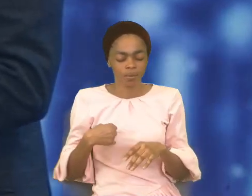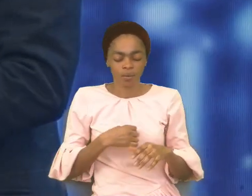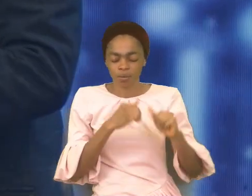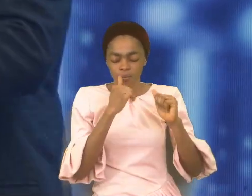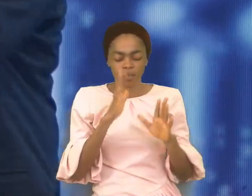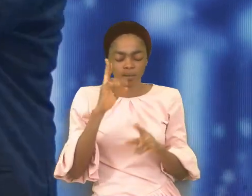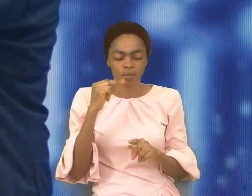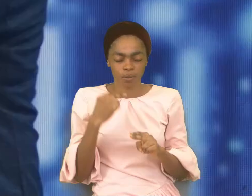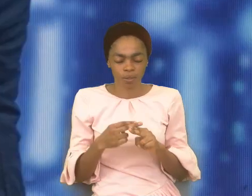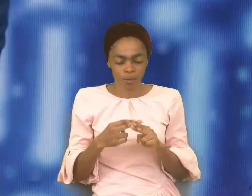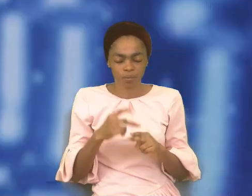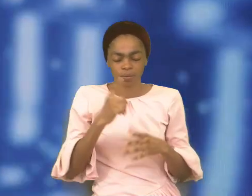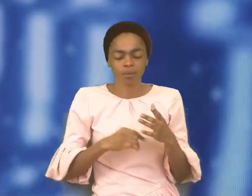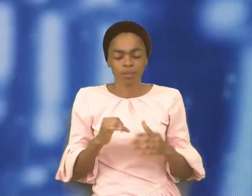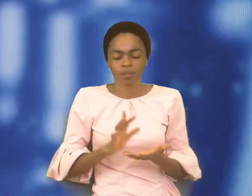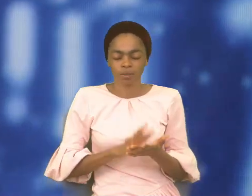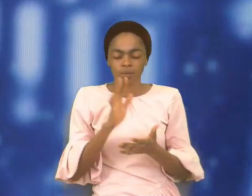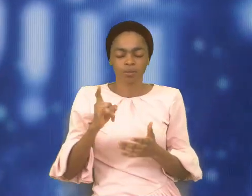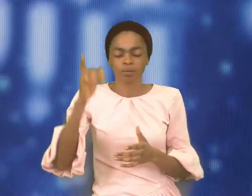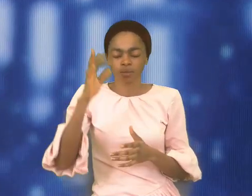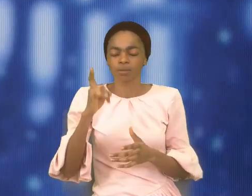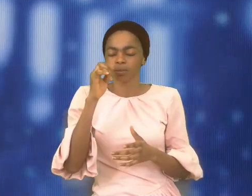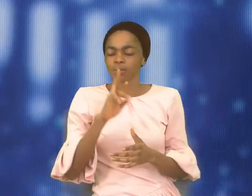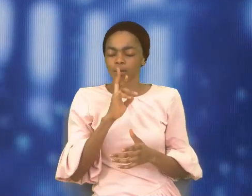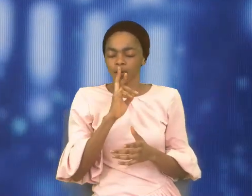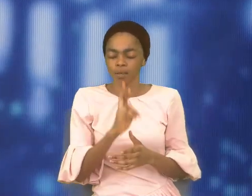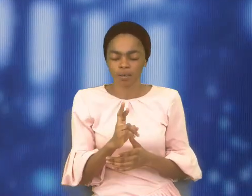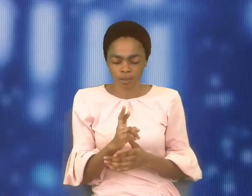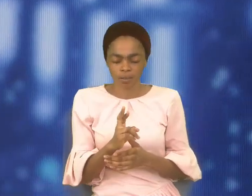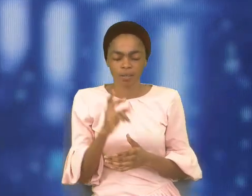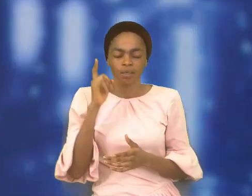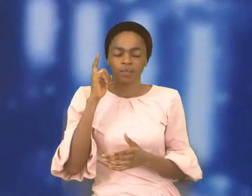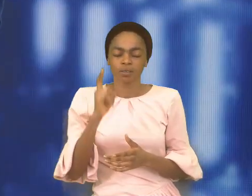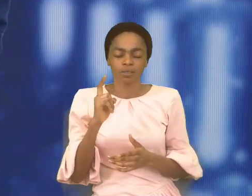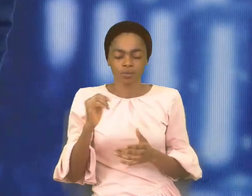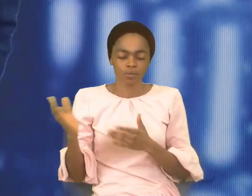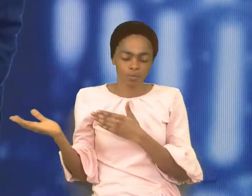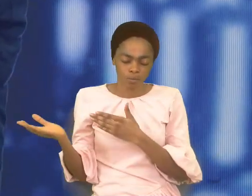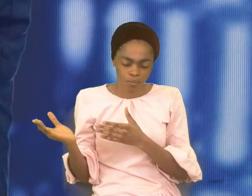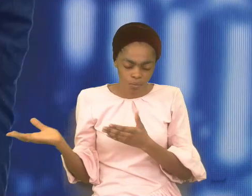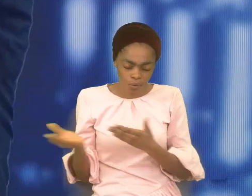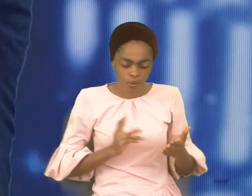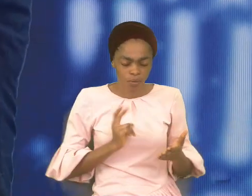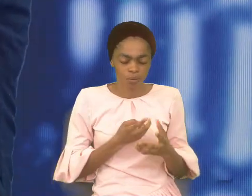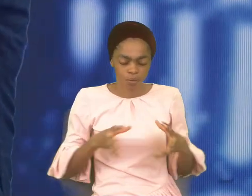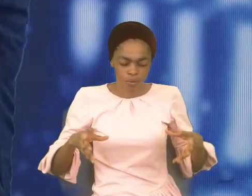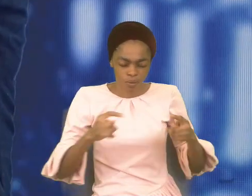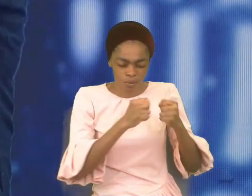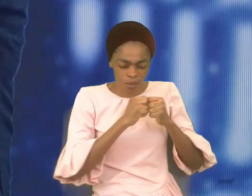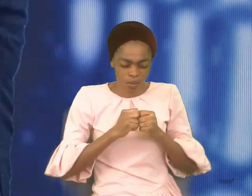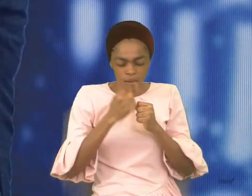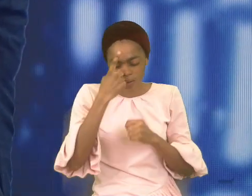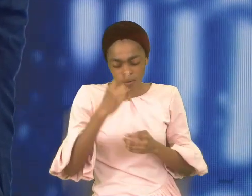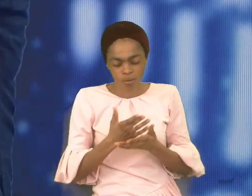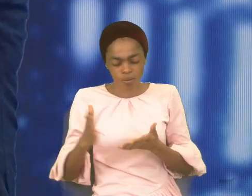you are. You brought us together for something good, something glorious, that lives